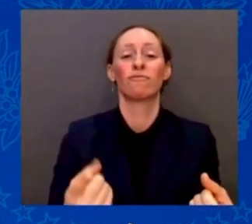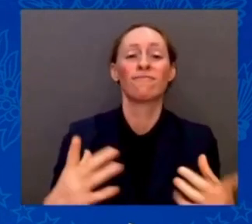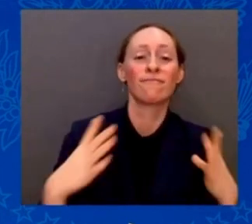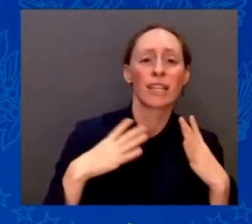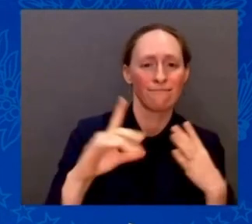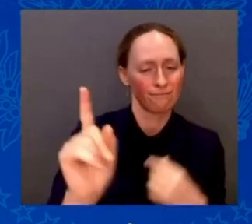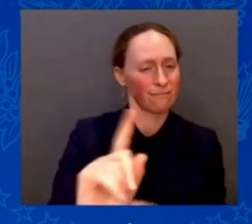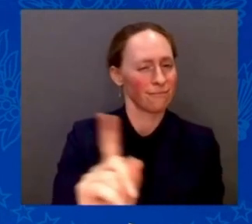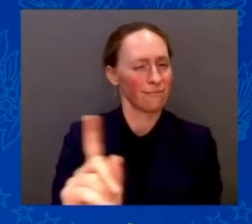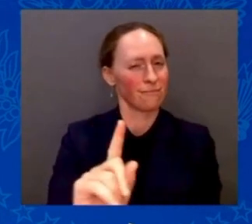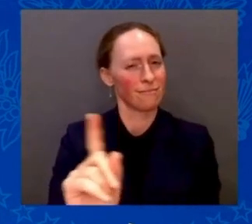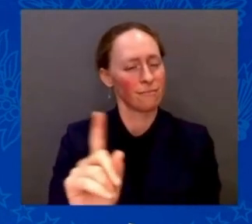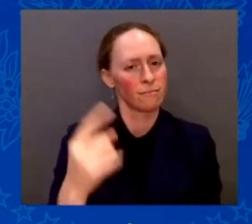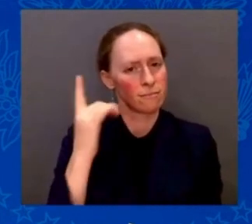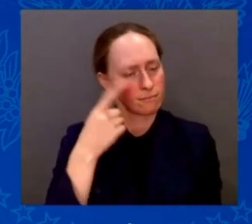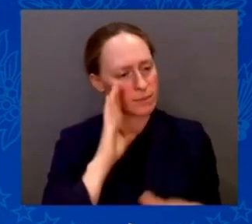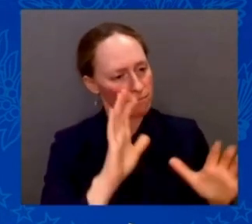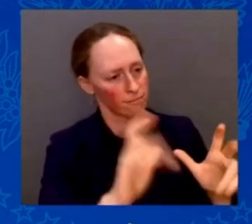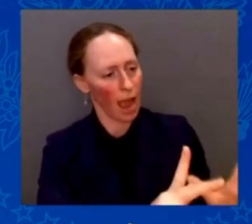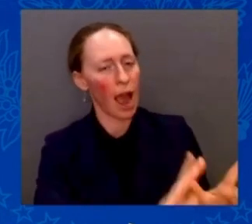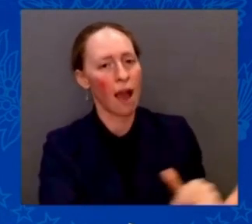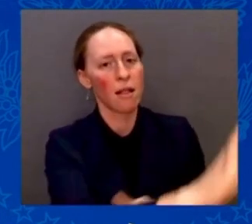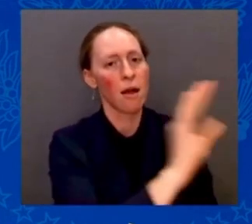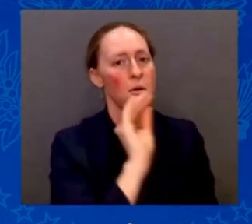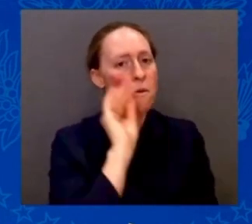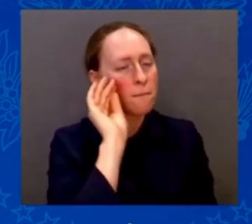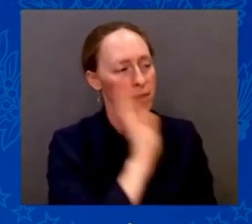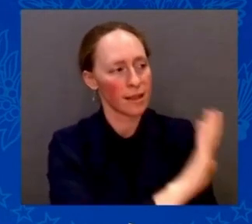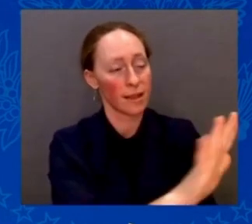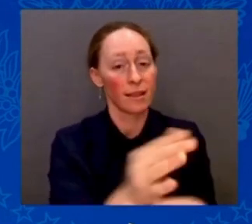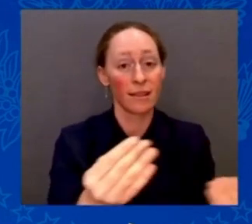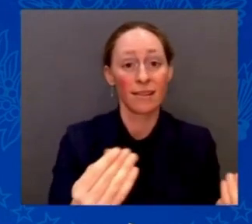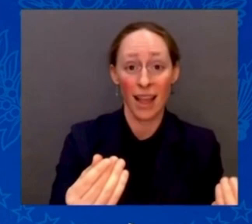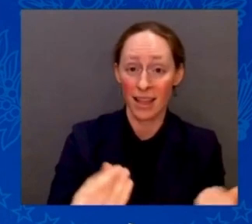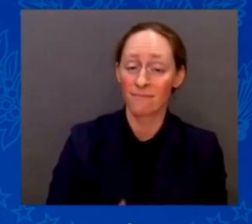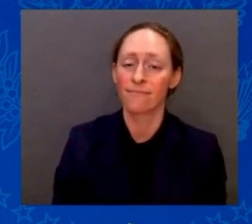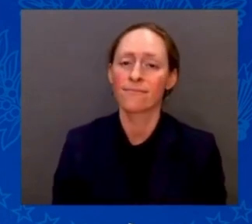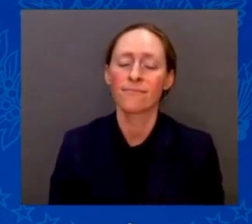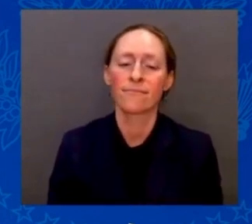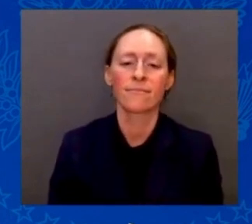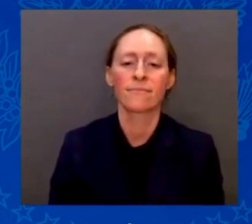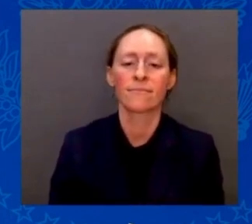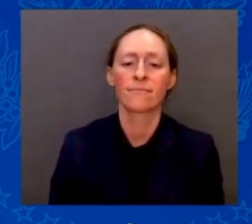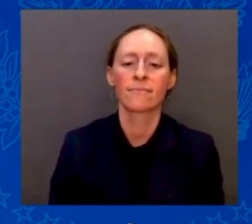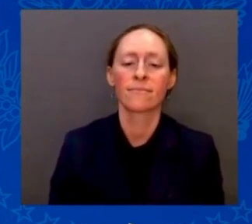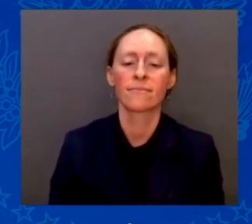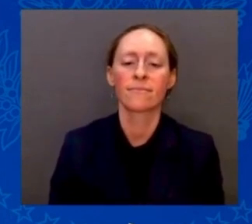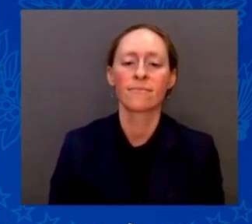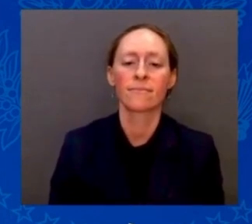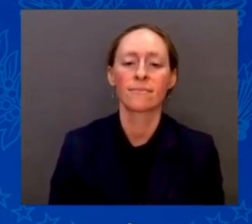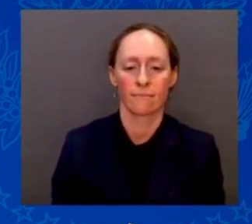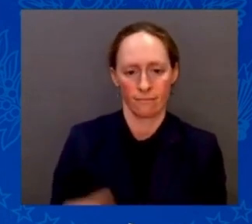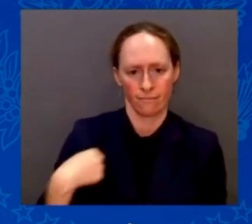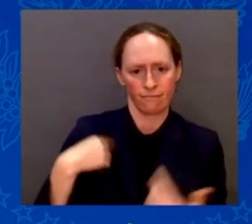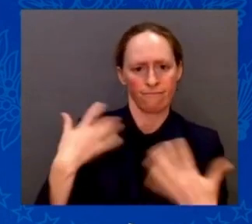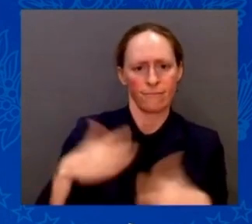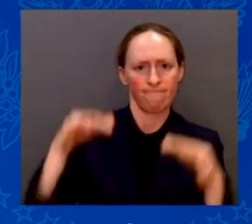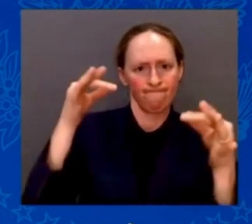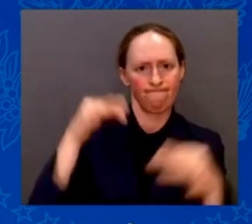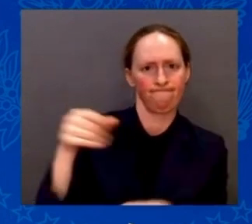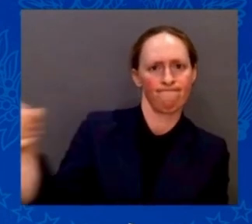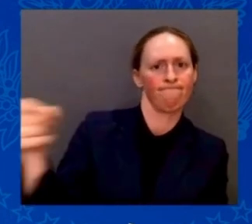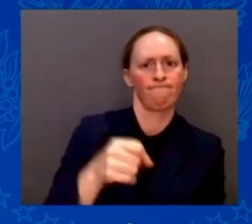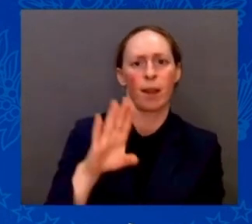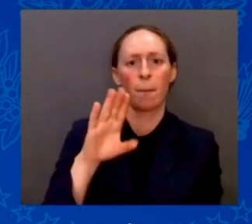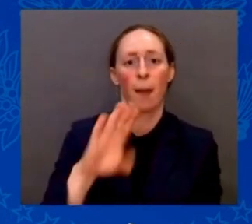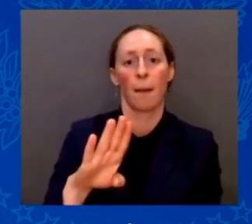was on the island last week, I appointed Bob Fenton, one of the nation's leading emergency managers, and I mean that, that's not hyperbole,